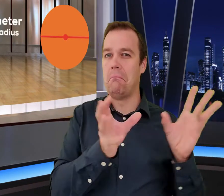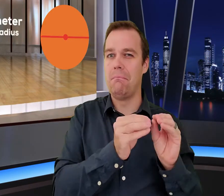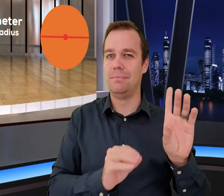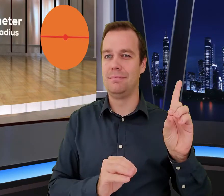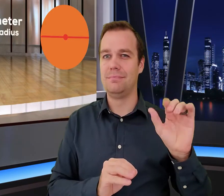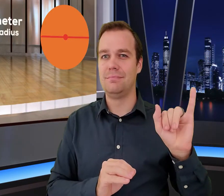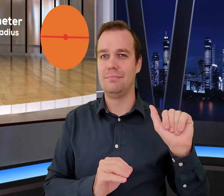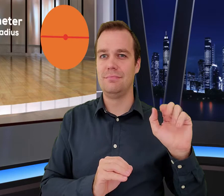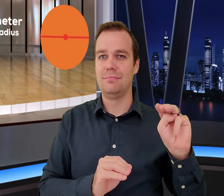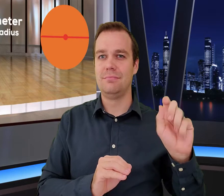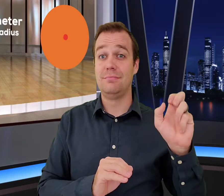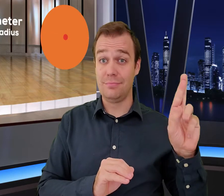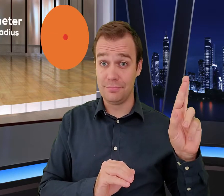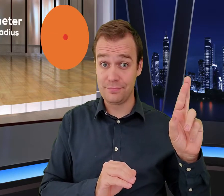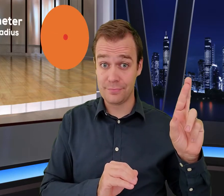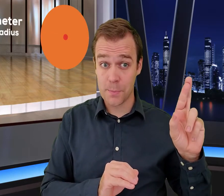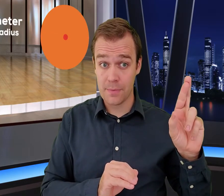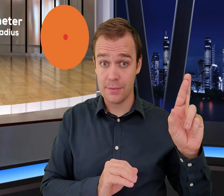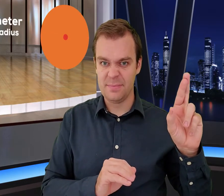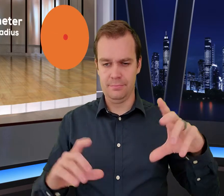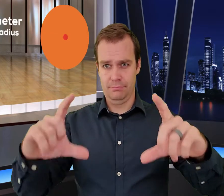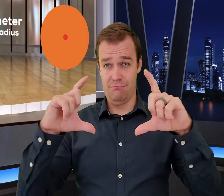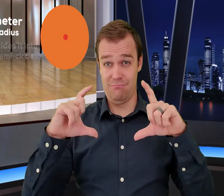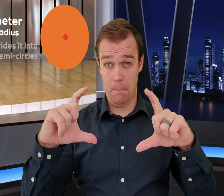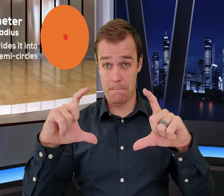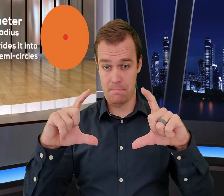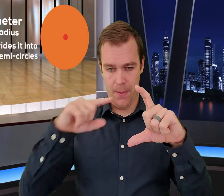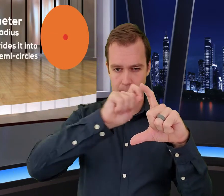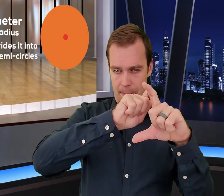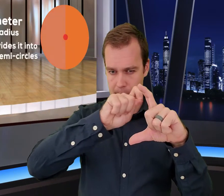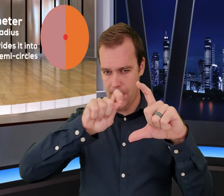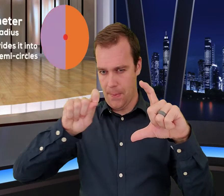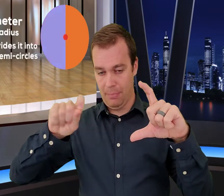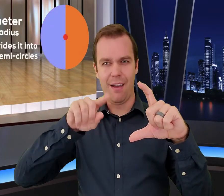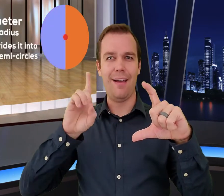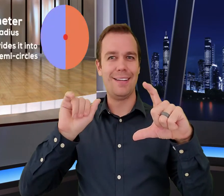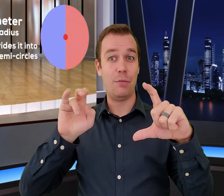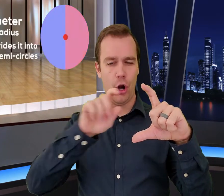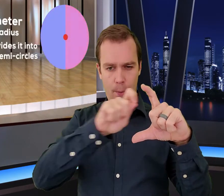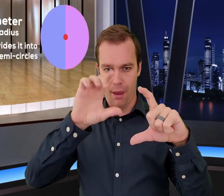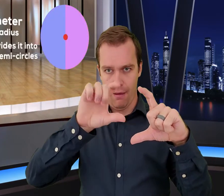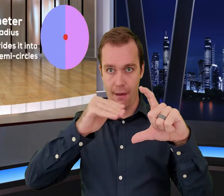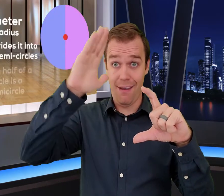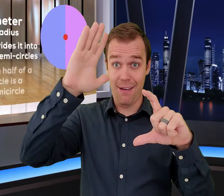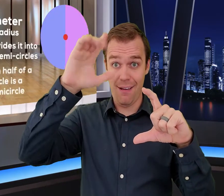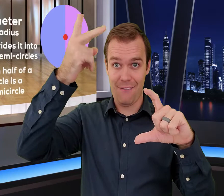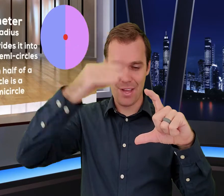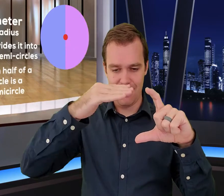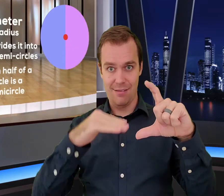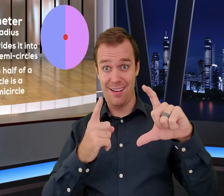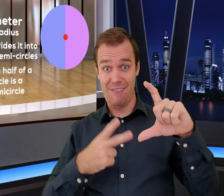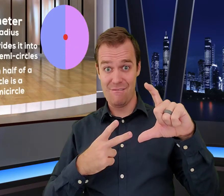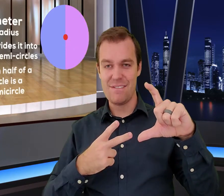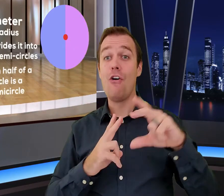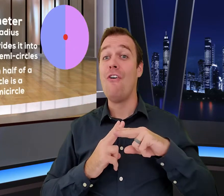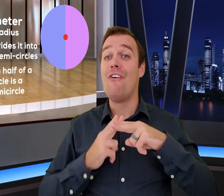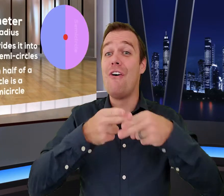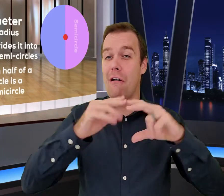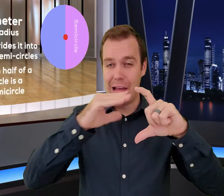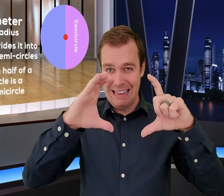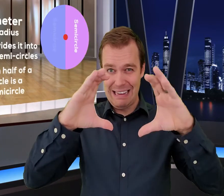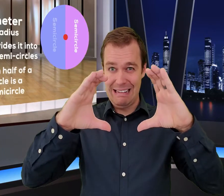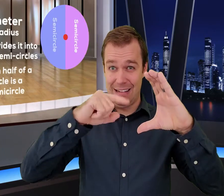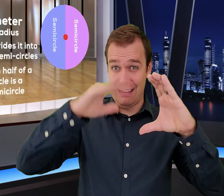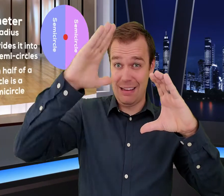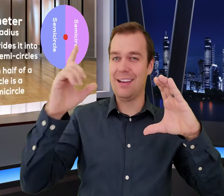direction. The diameter of a circle divides it into 2 semicircles. Each half of a circle